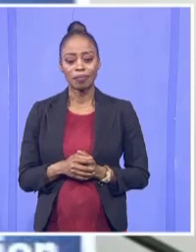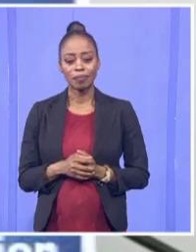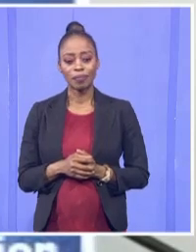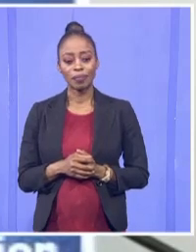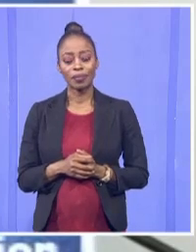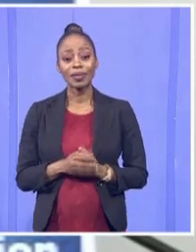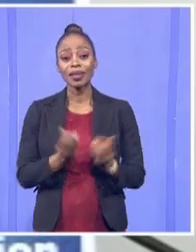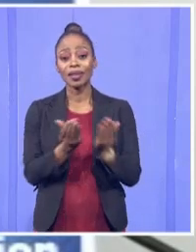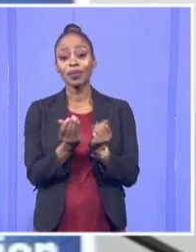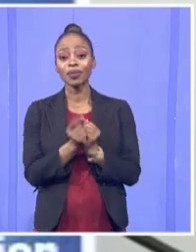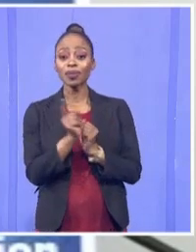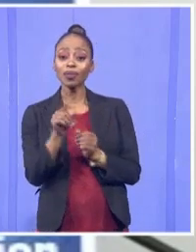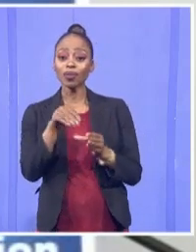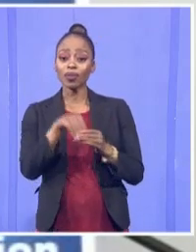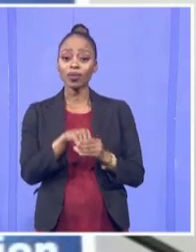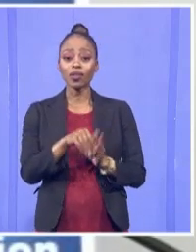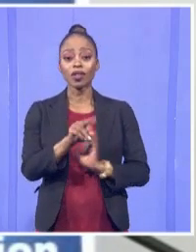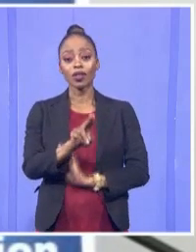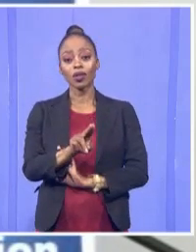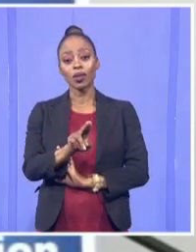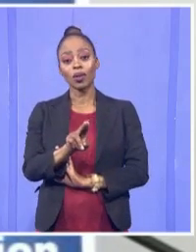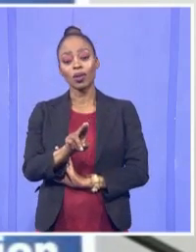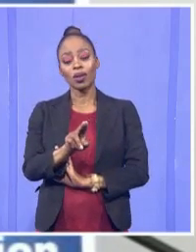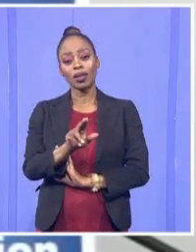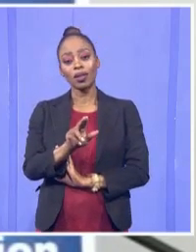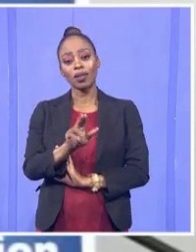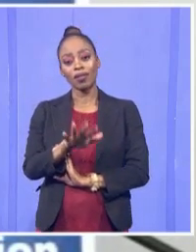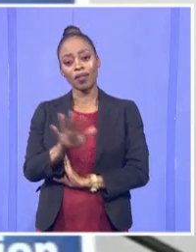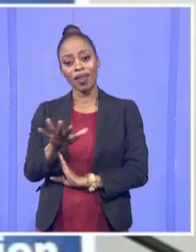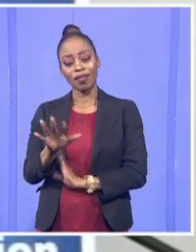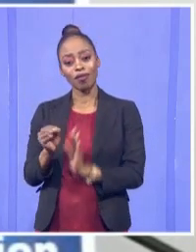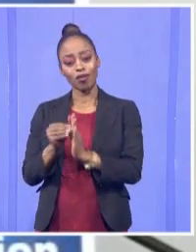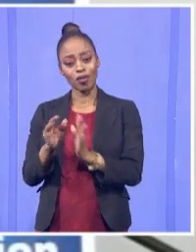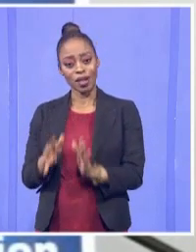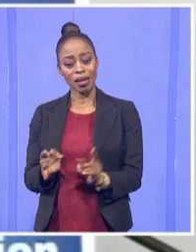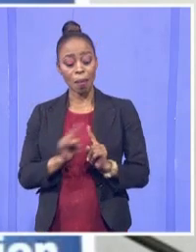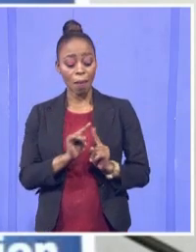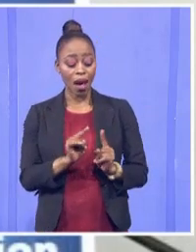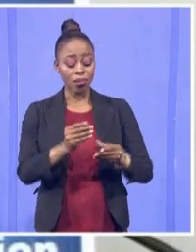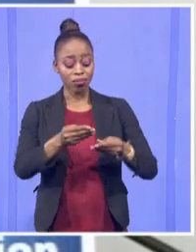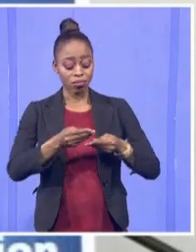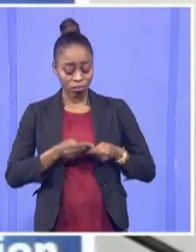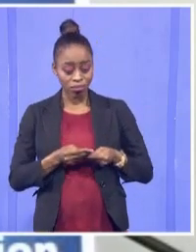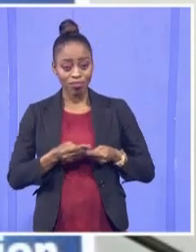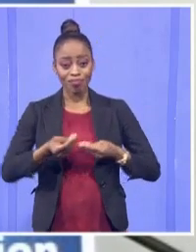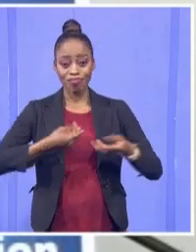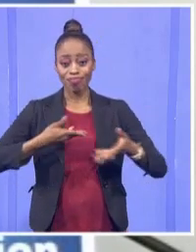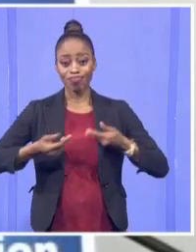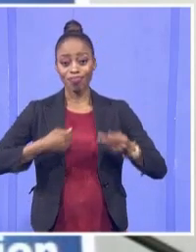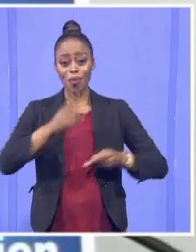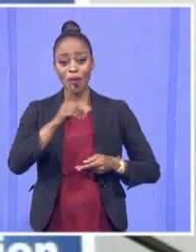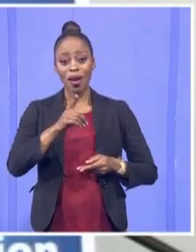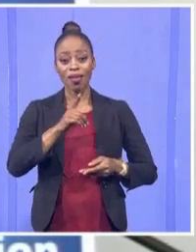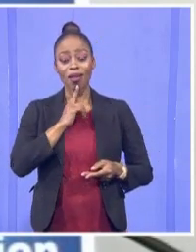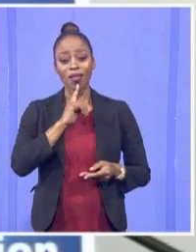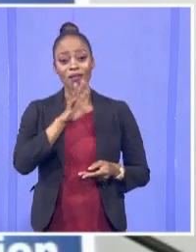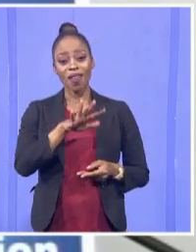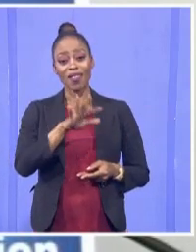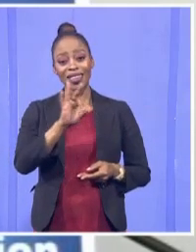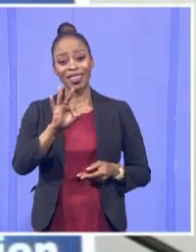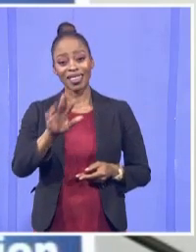So the school can only take 255 learners, but the school received 1,538